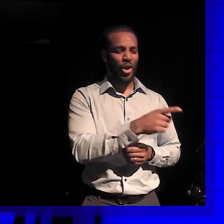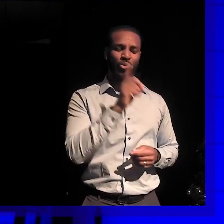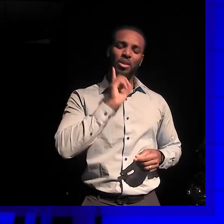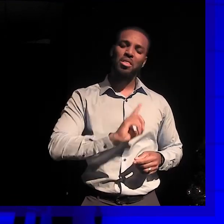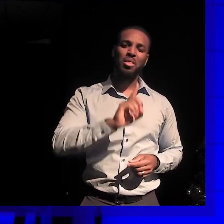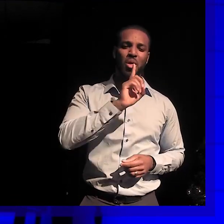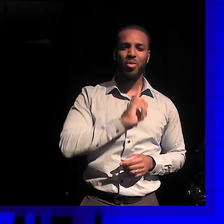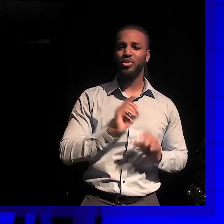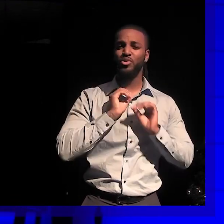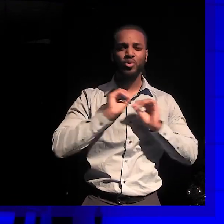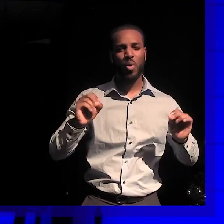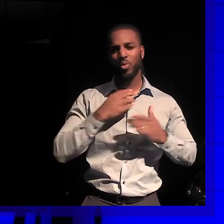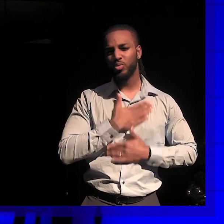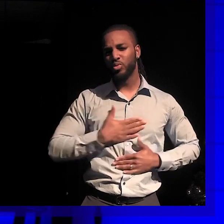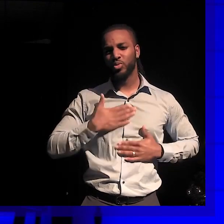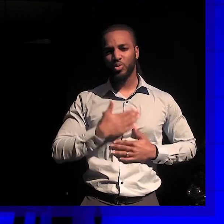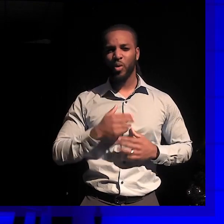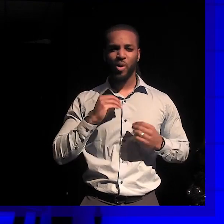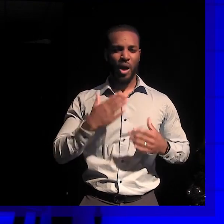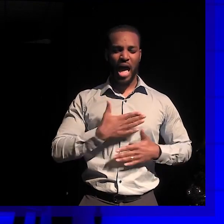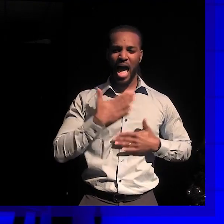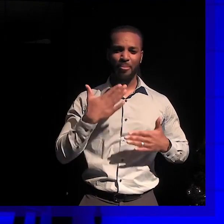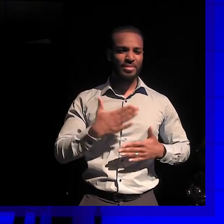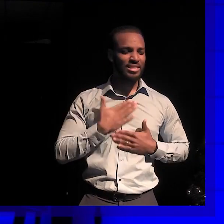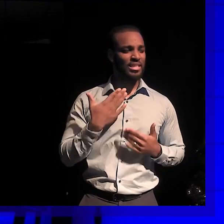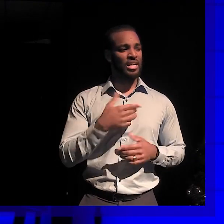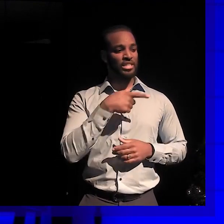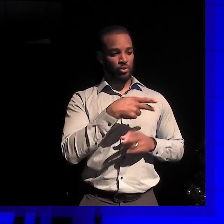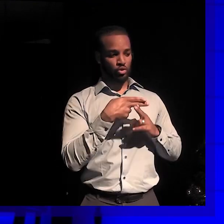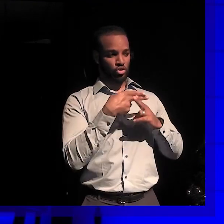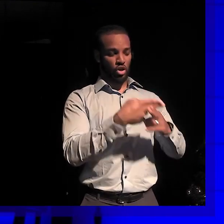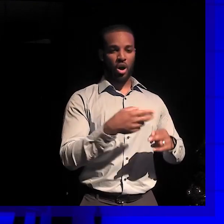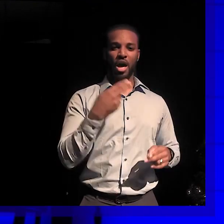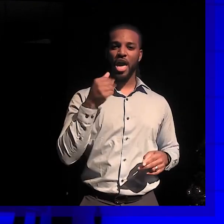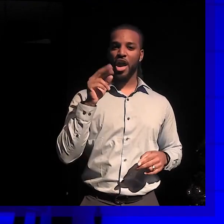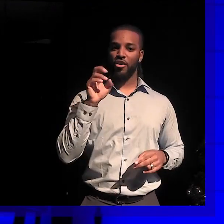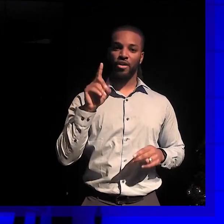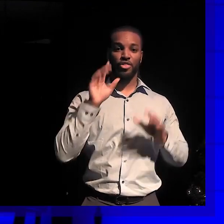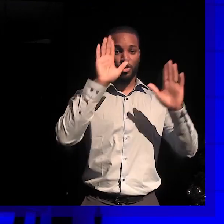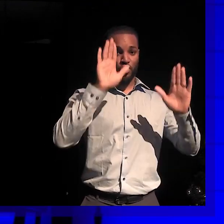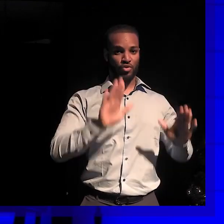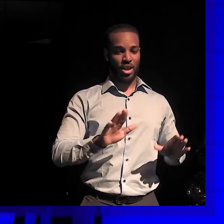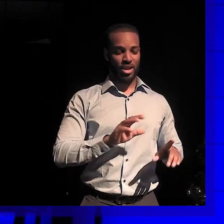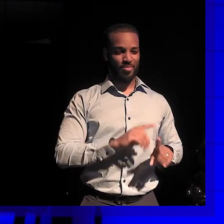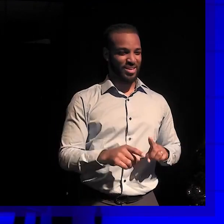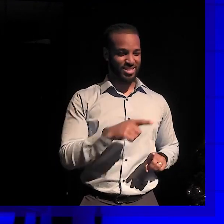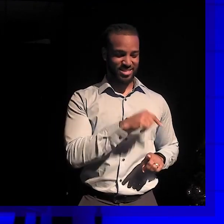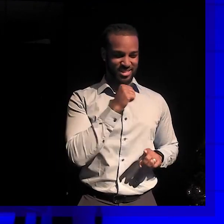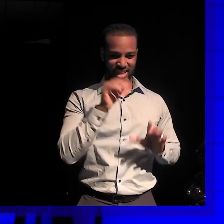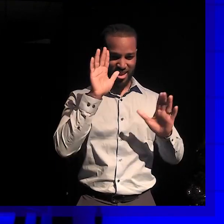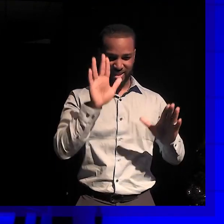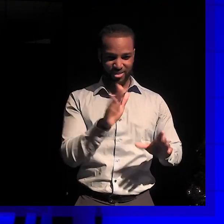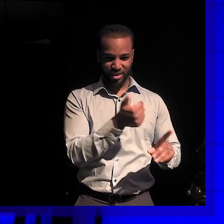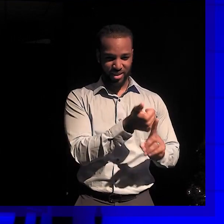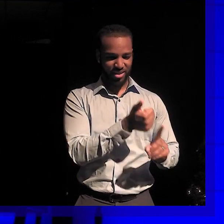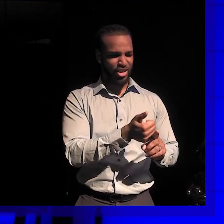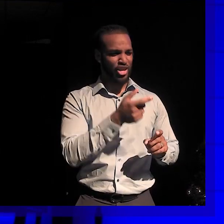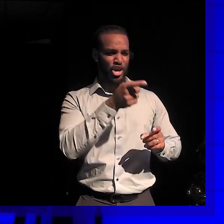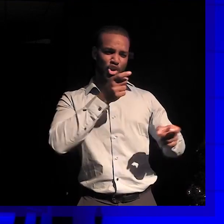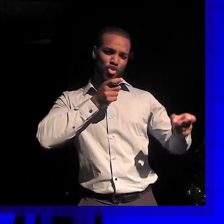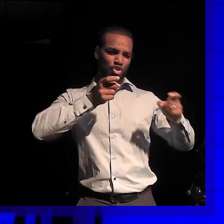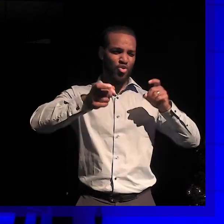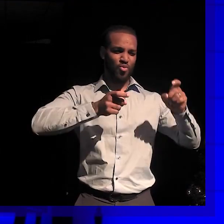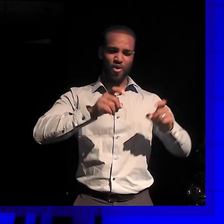and joylessness. He was called Herod the Great, but he's anything but great. He ruled over 40 years